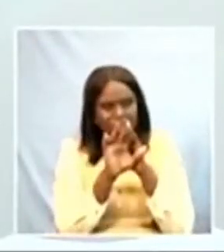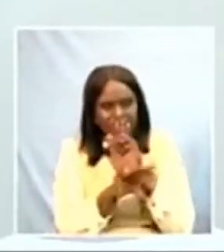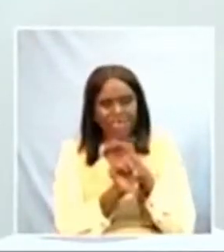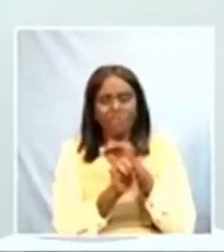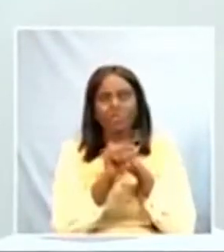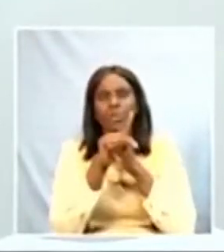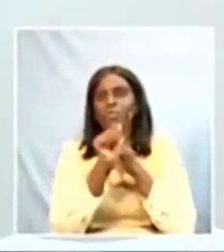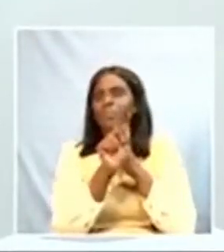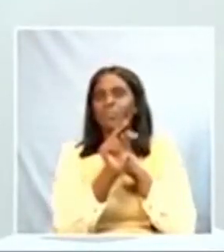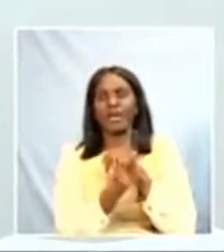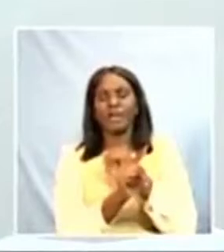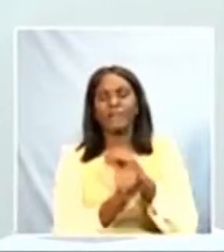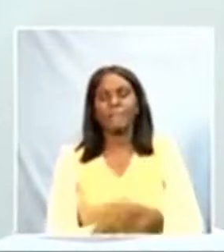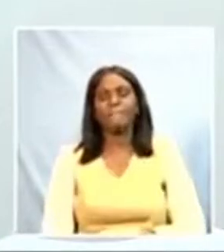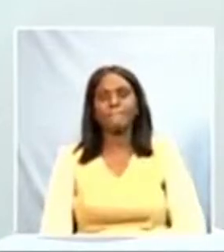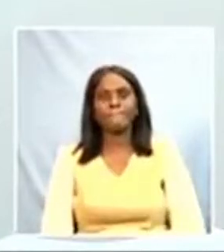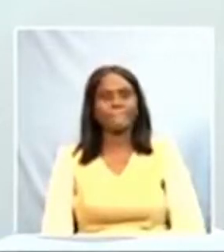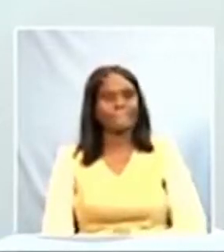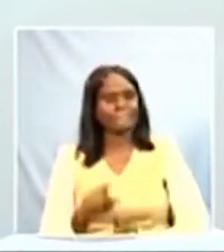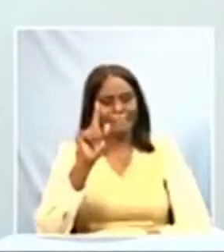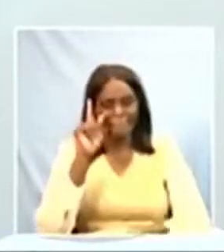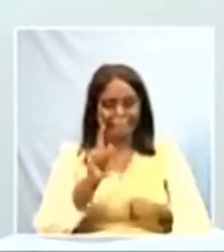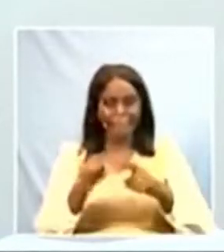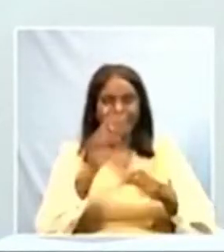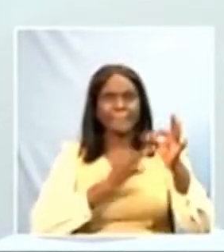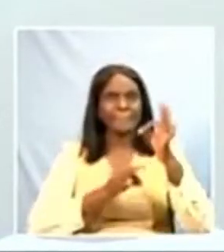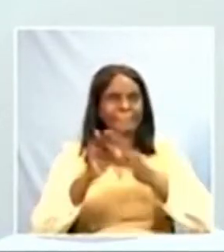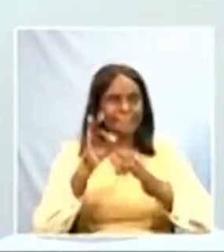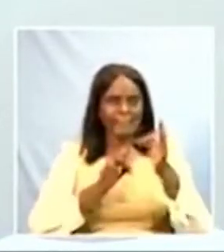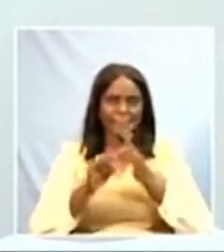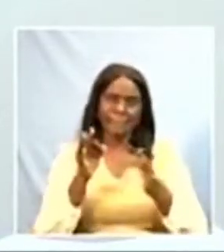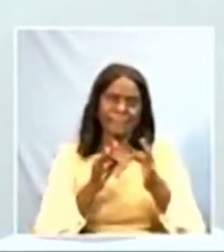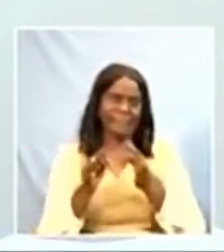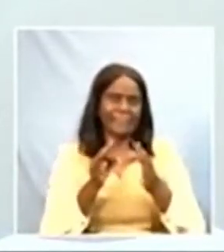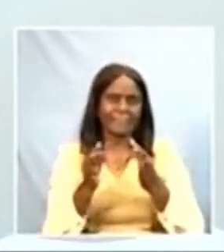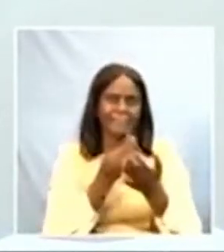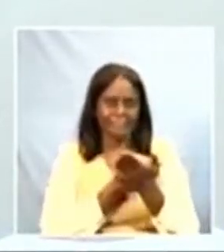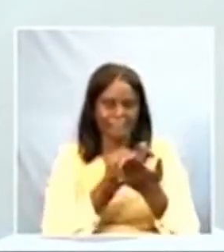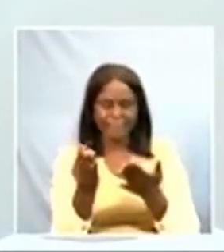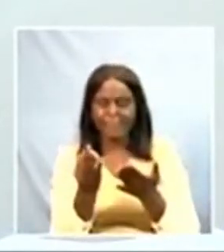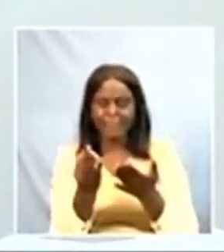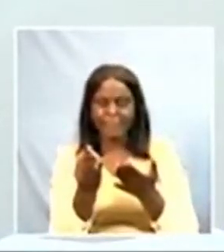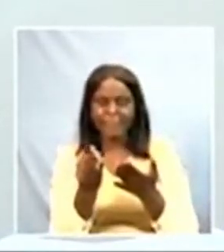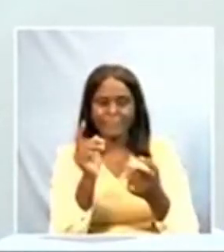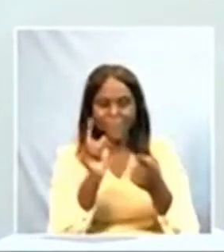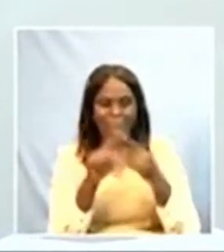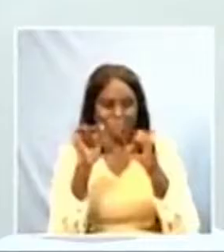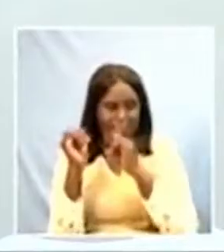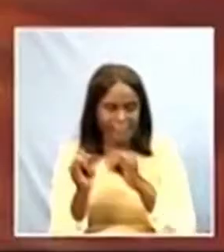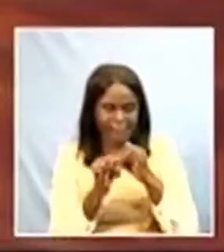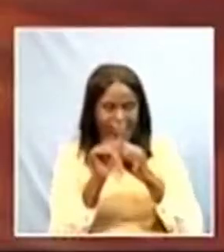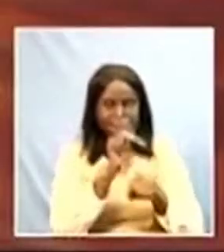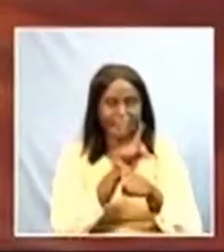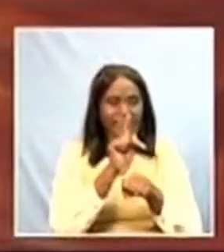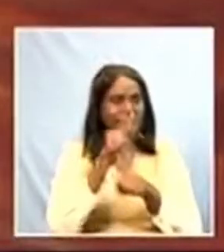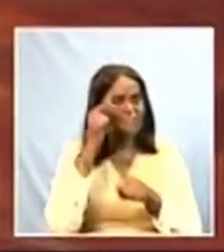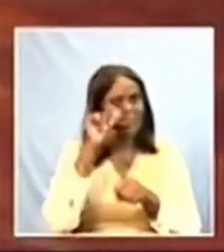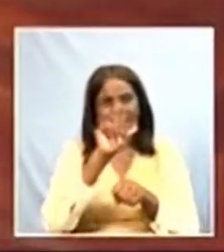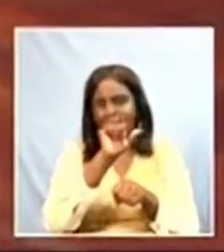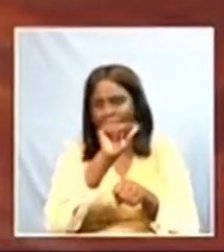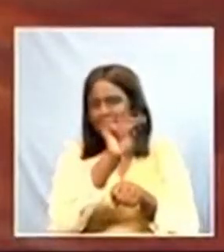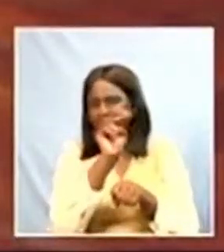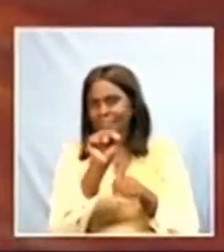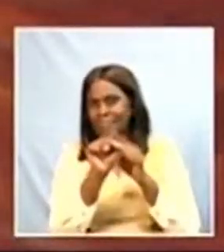par. You cannot justify failing to implement projects for